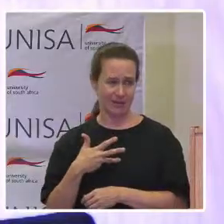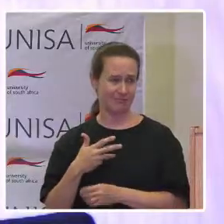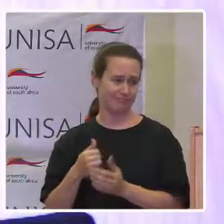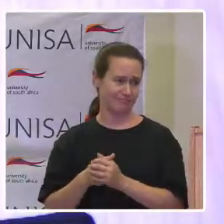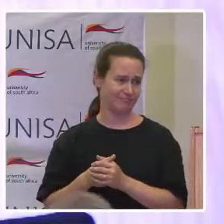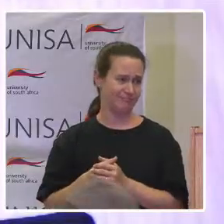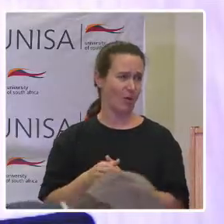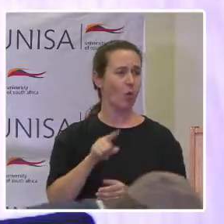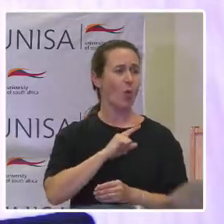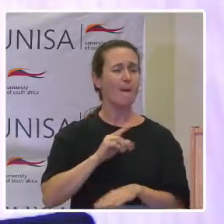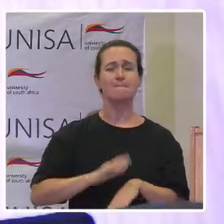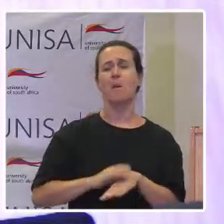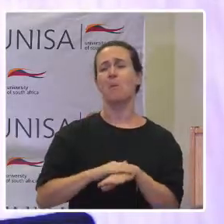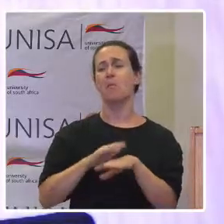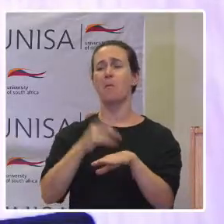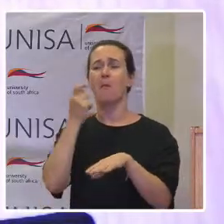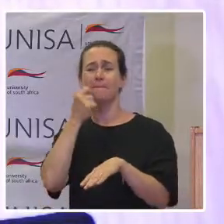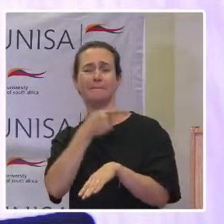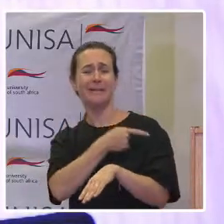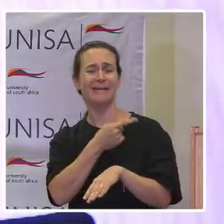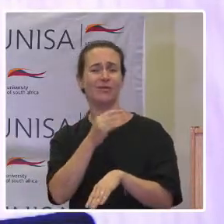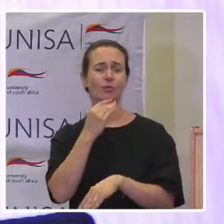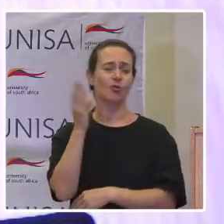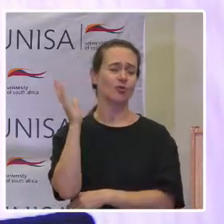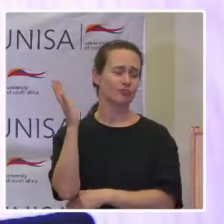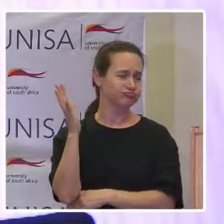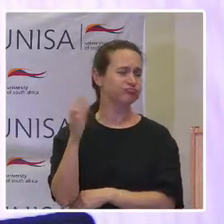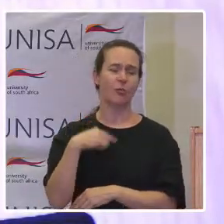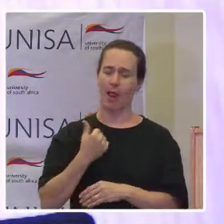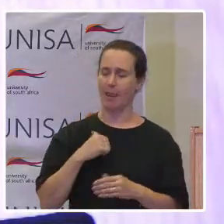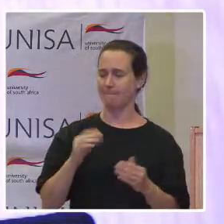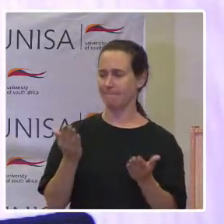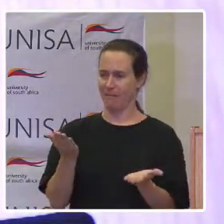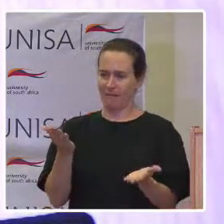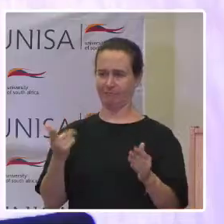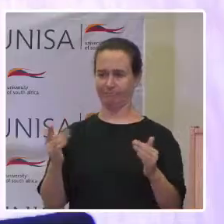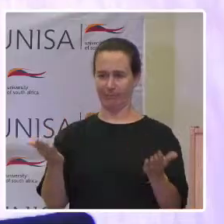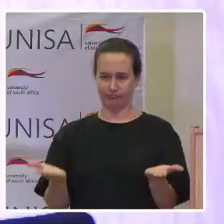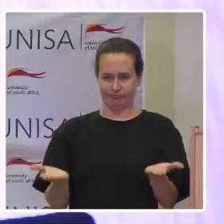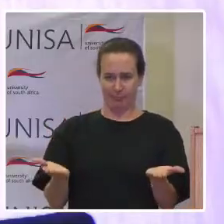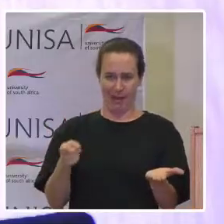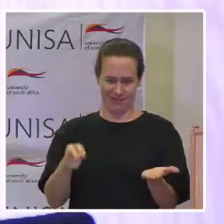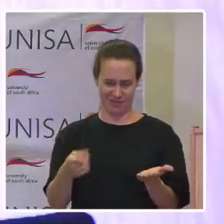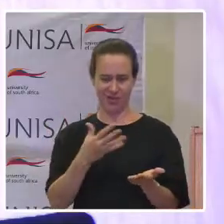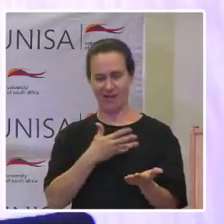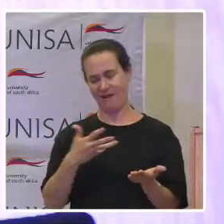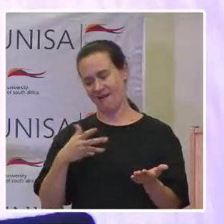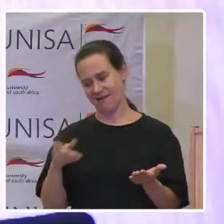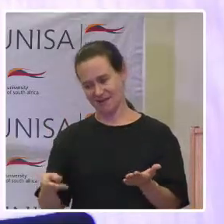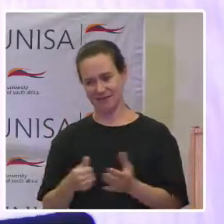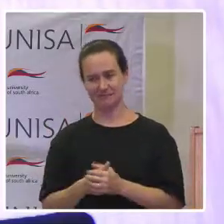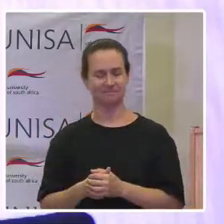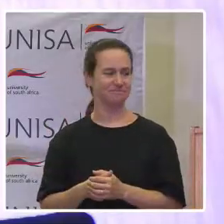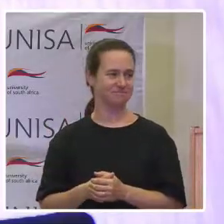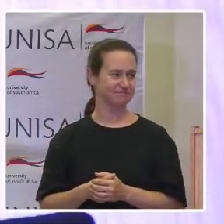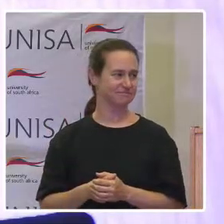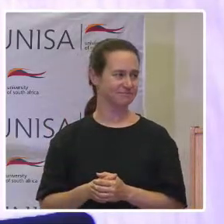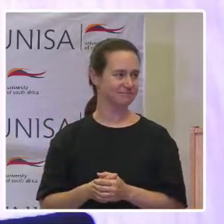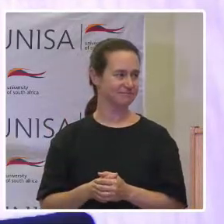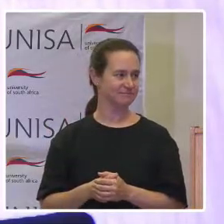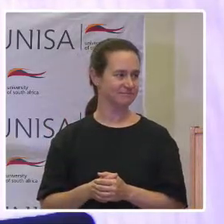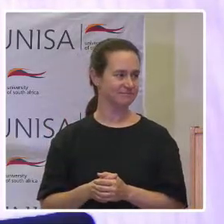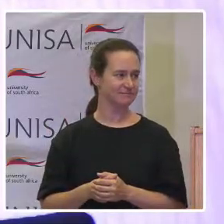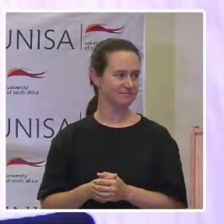dilute and the gender aspect is always a drive in Africa and in South Africa. So we have